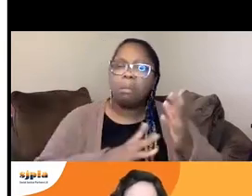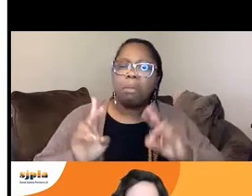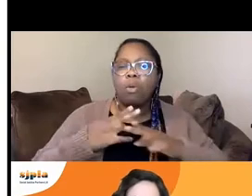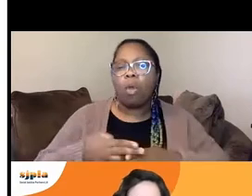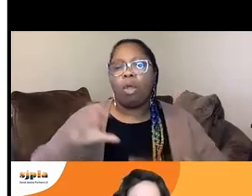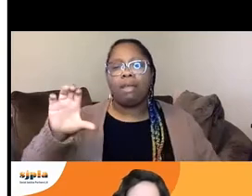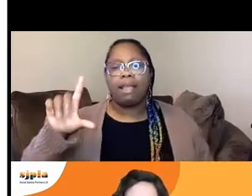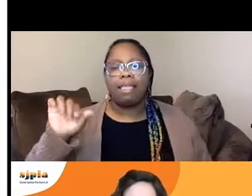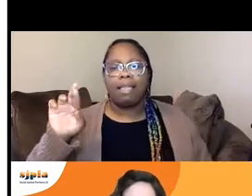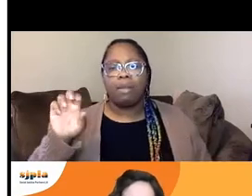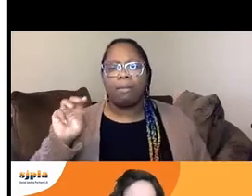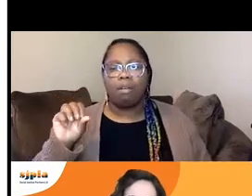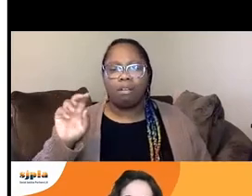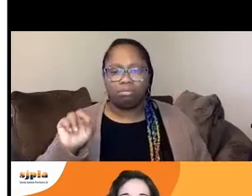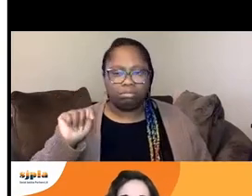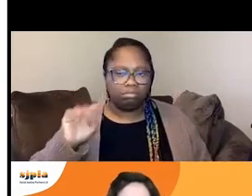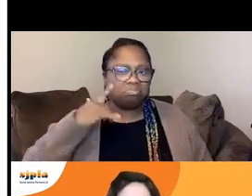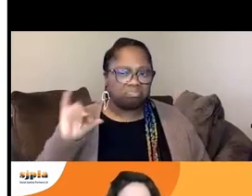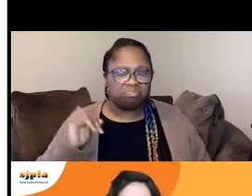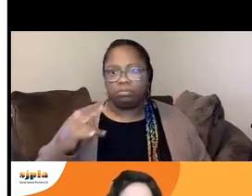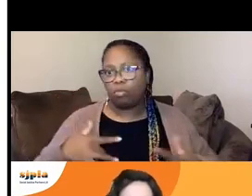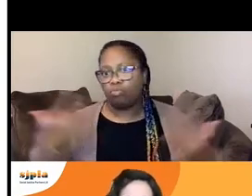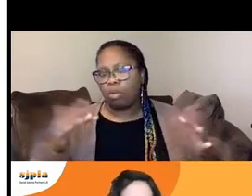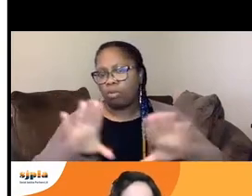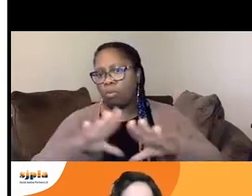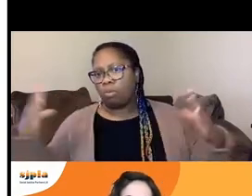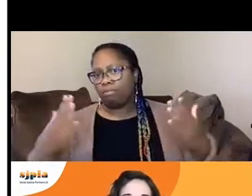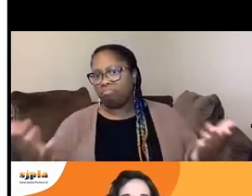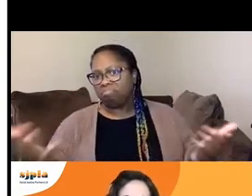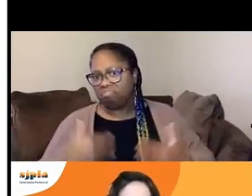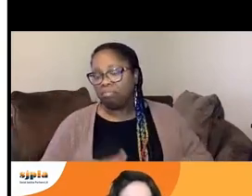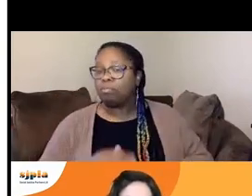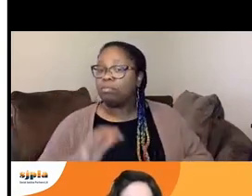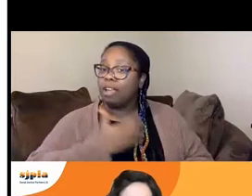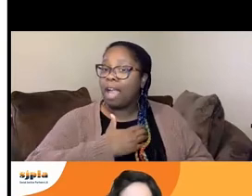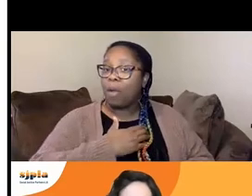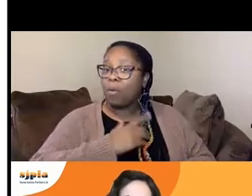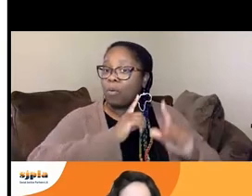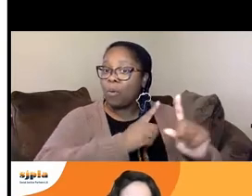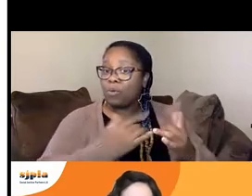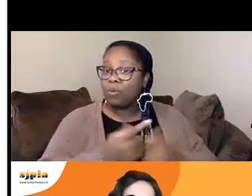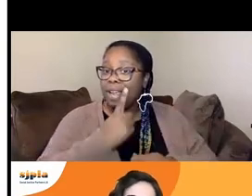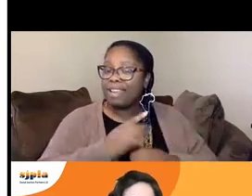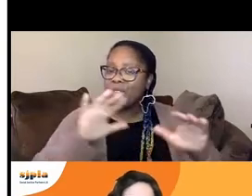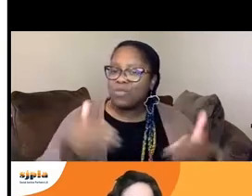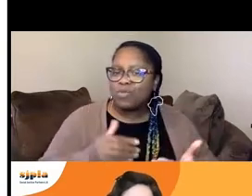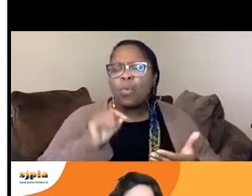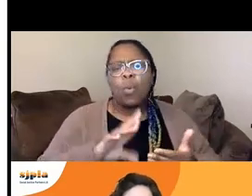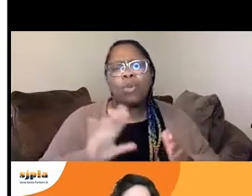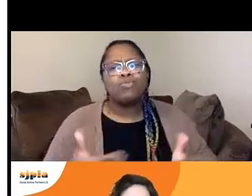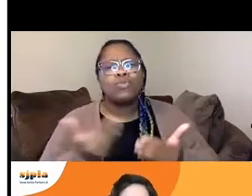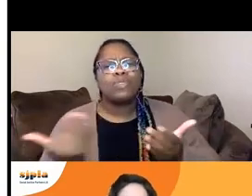thrilled to welcome you to this open house. Our intention today is to introduce you or to reintroduce you to Social Justice Partners